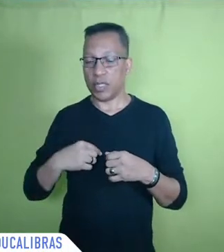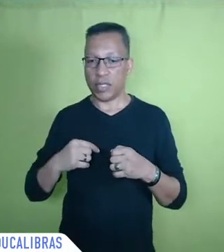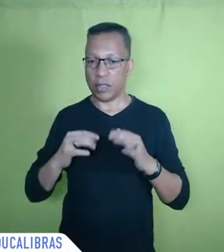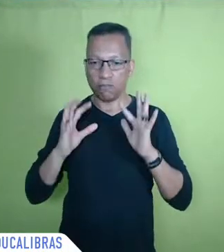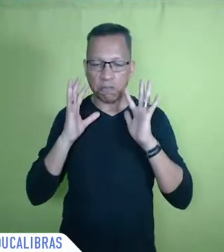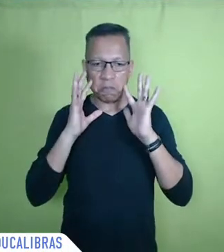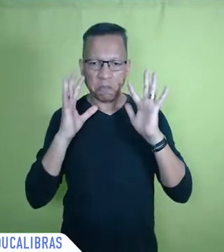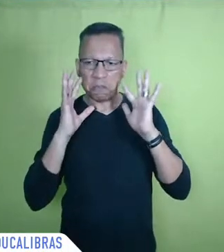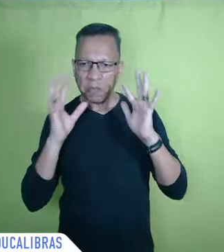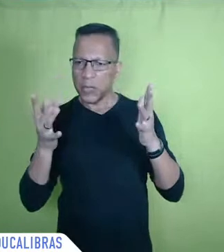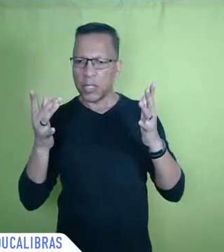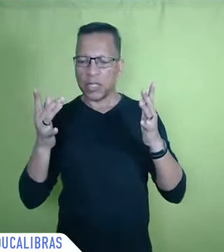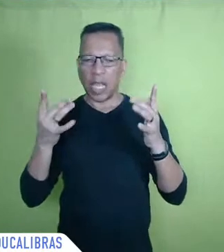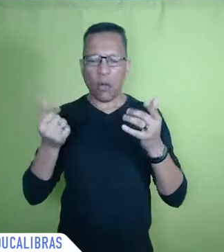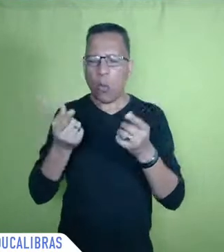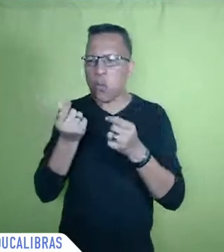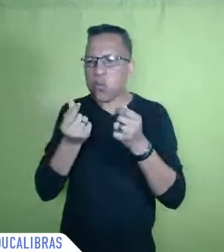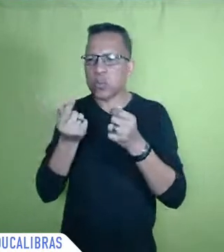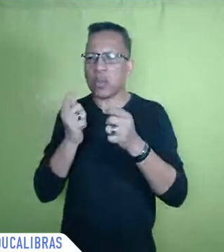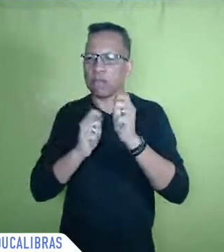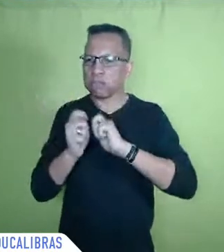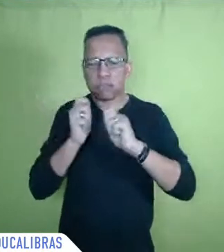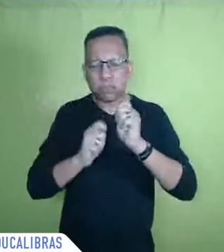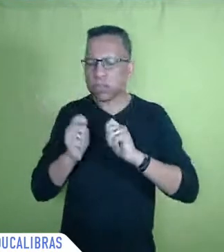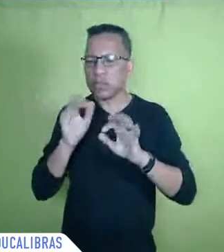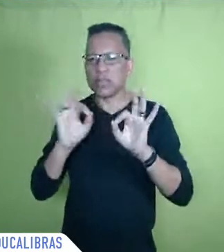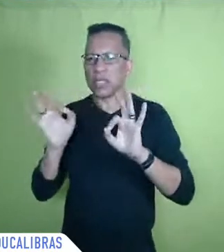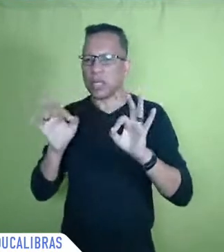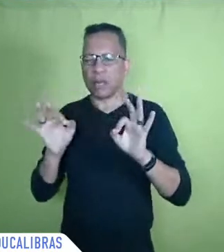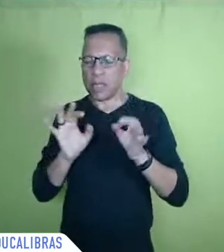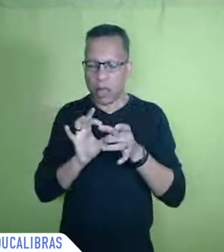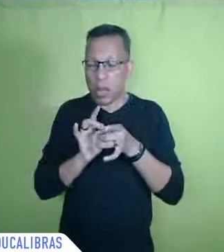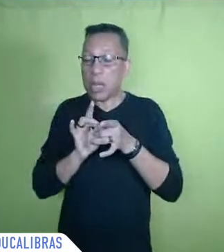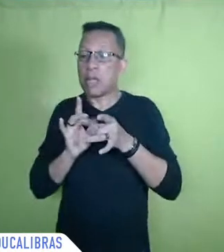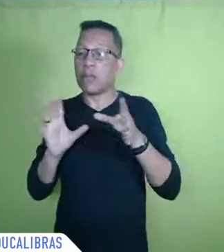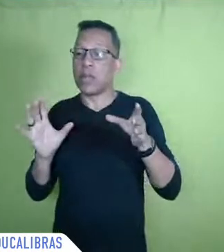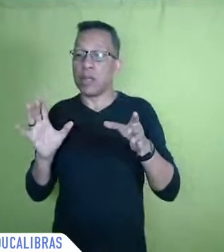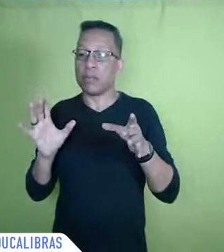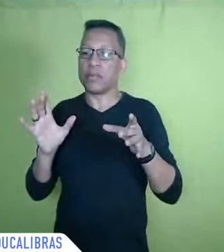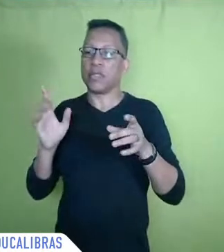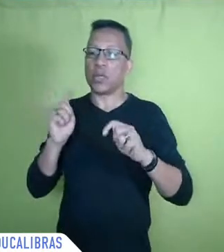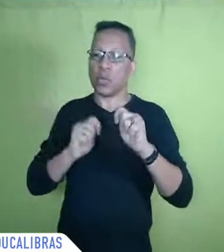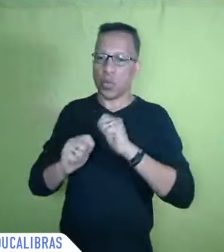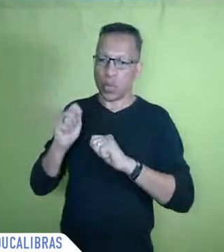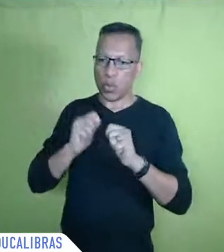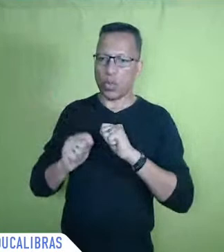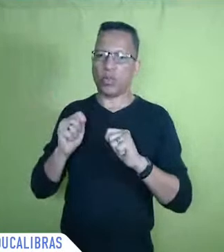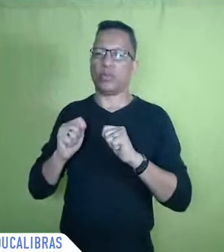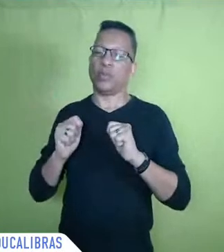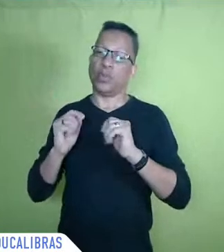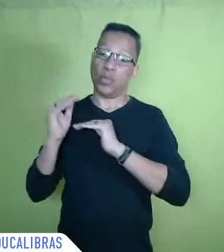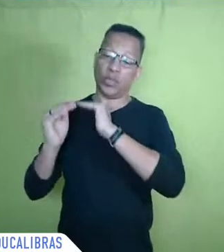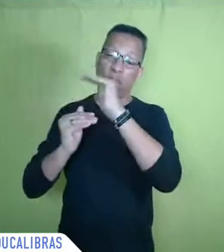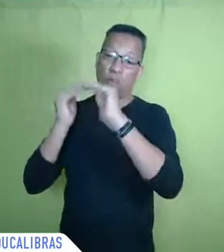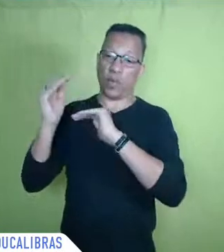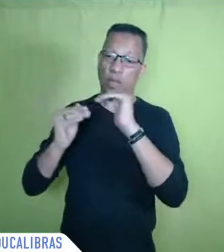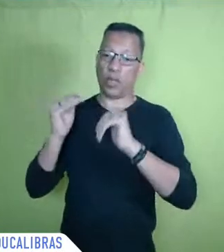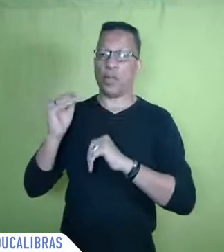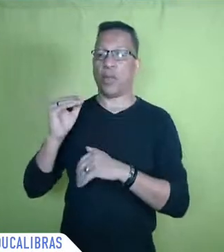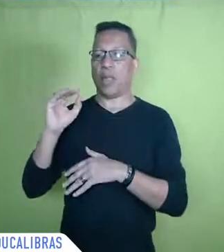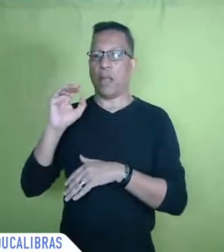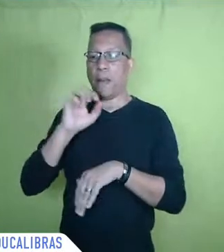minimizes the pandemic, that does not debate income redistribution and puts